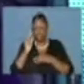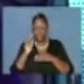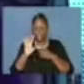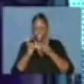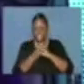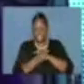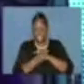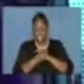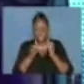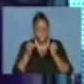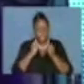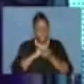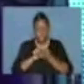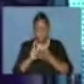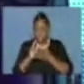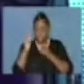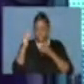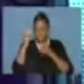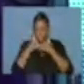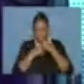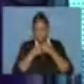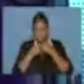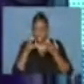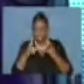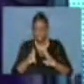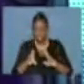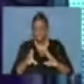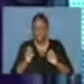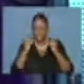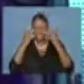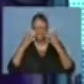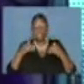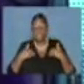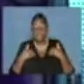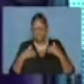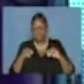problems be happening, there are a lot of young persons who are already looking for change.